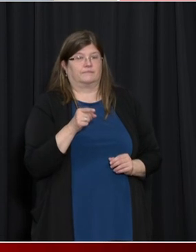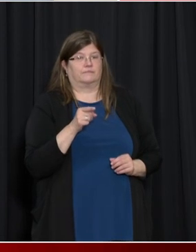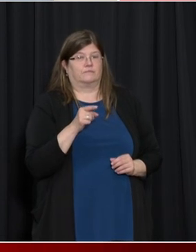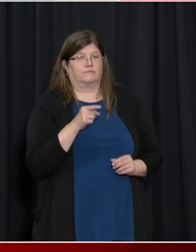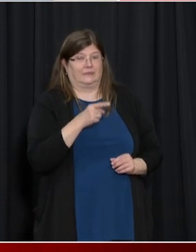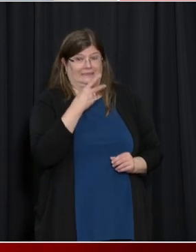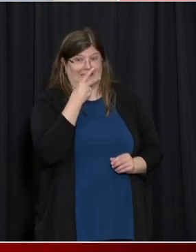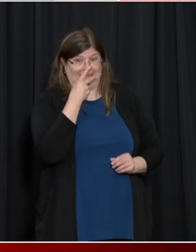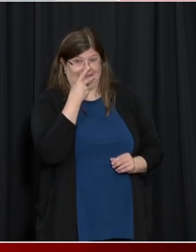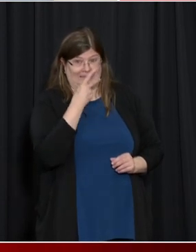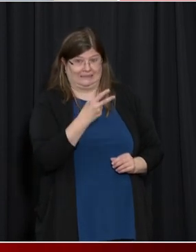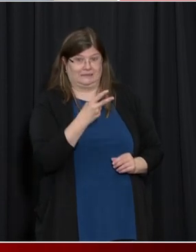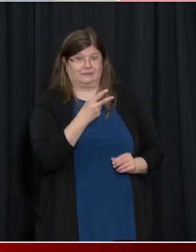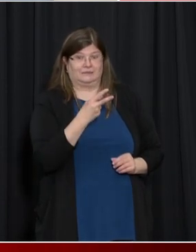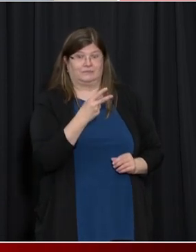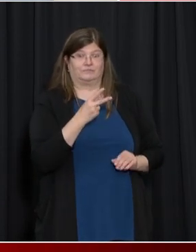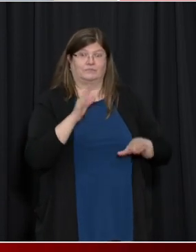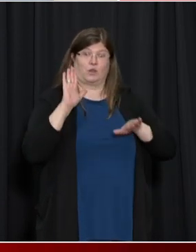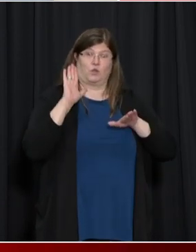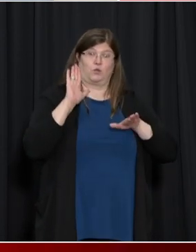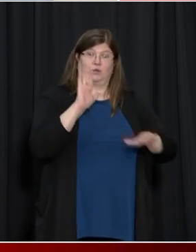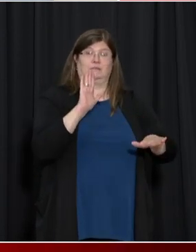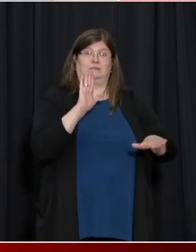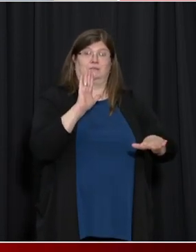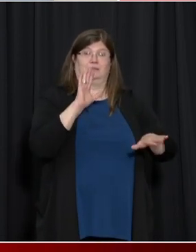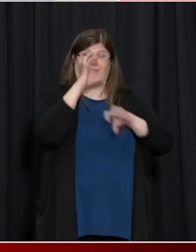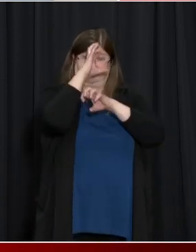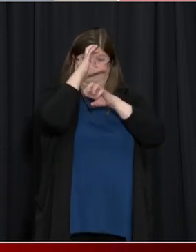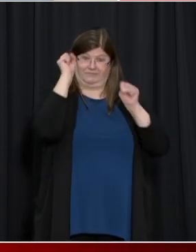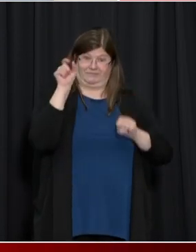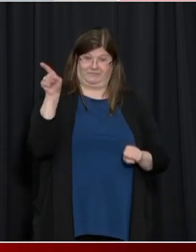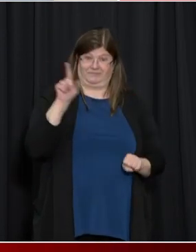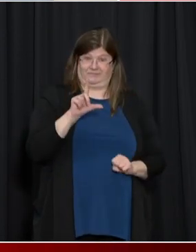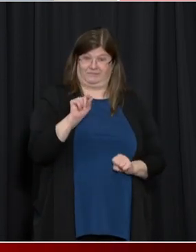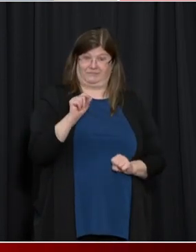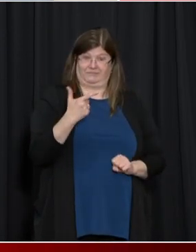presidential inauguration going on in 2021 as it has in past years?